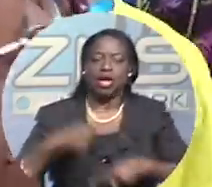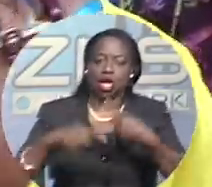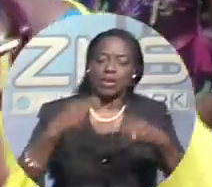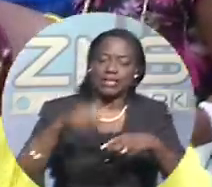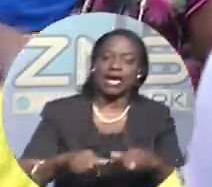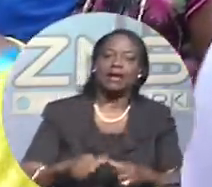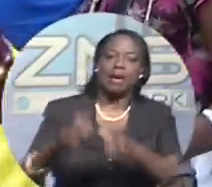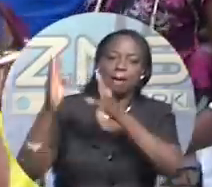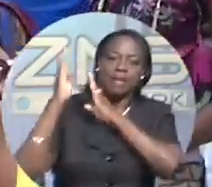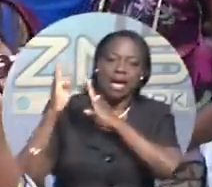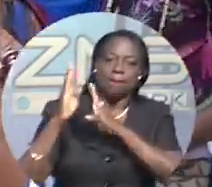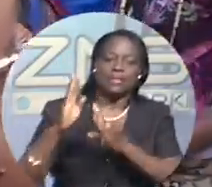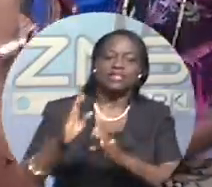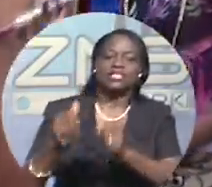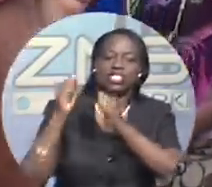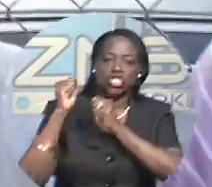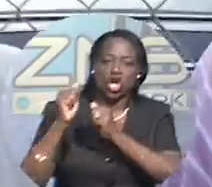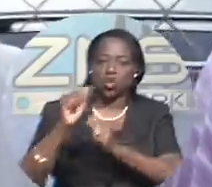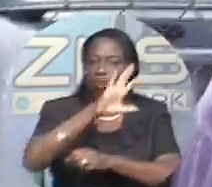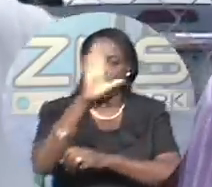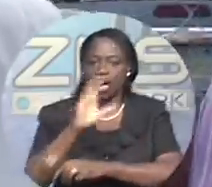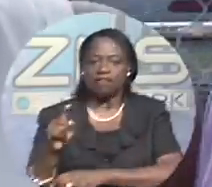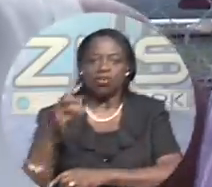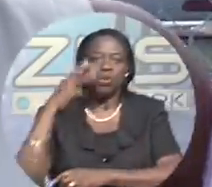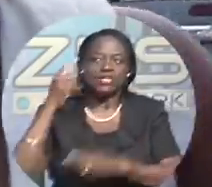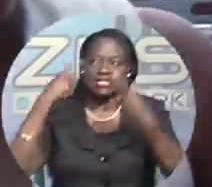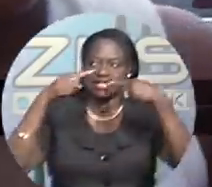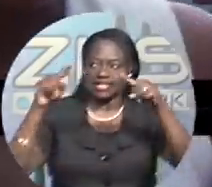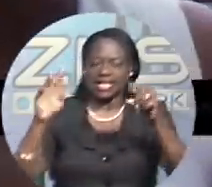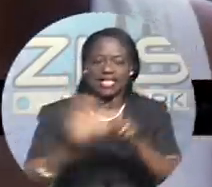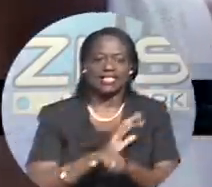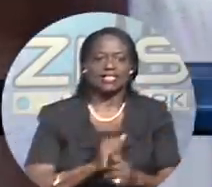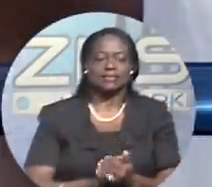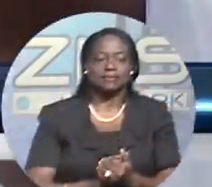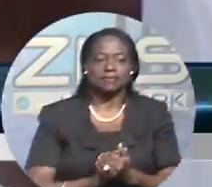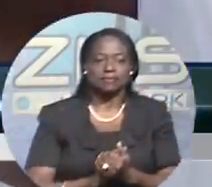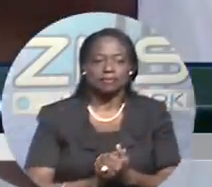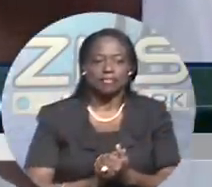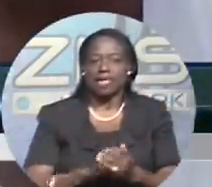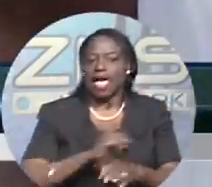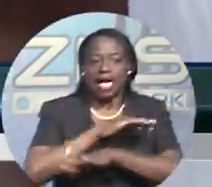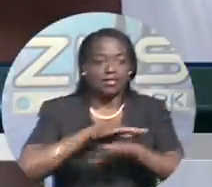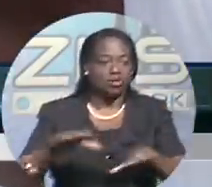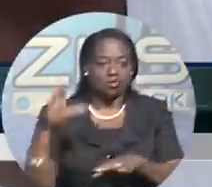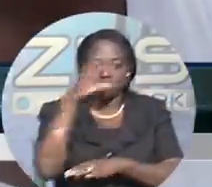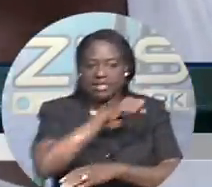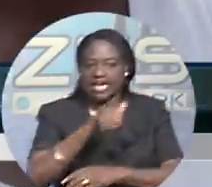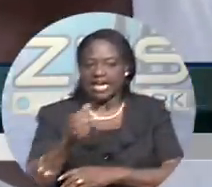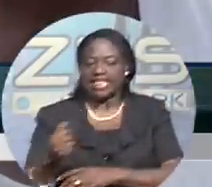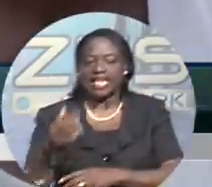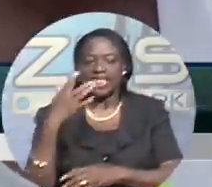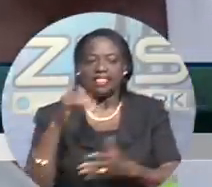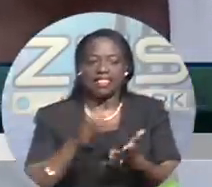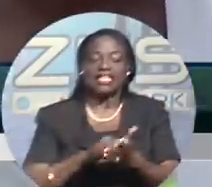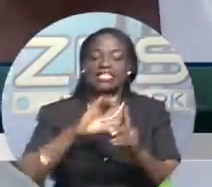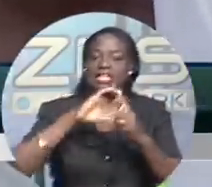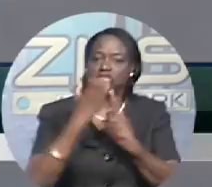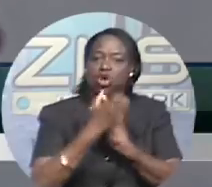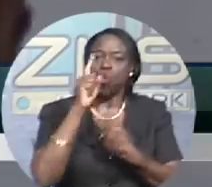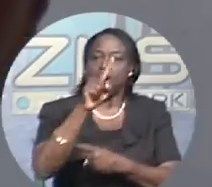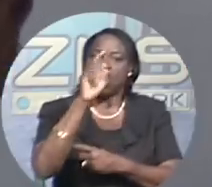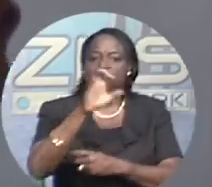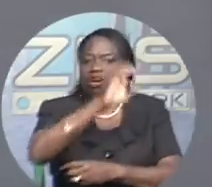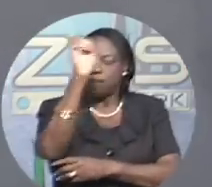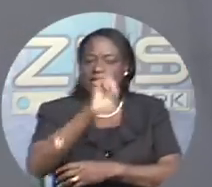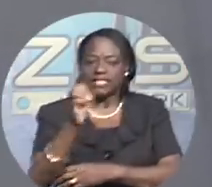was a success. We did it. I'm a Bahamian. I don't miss anything that is cultural in Bahamian. I'm 100% a part